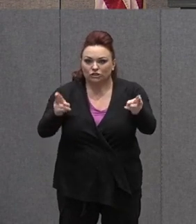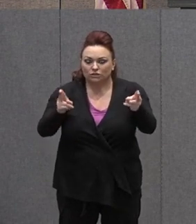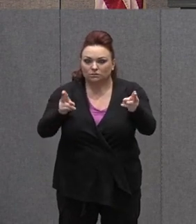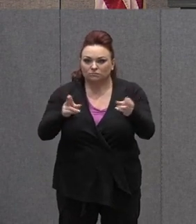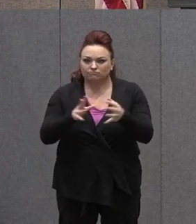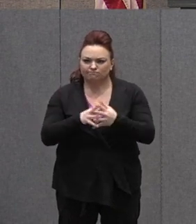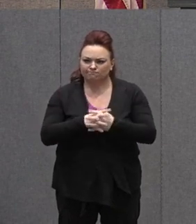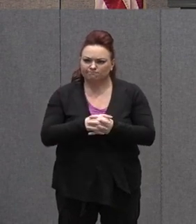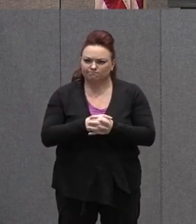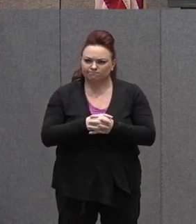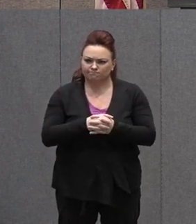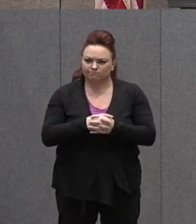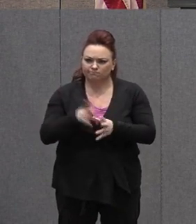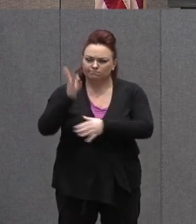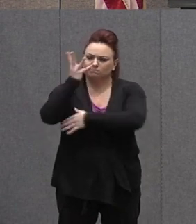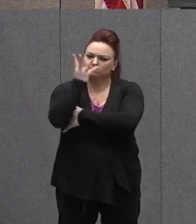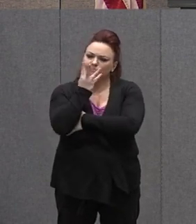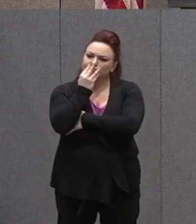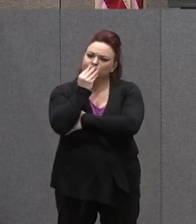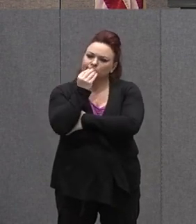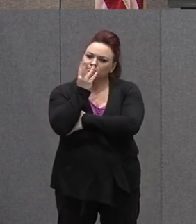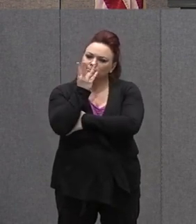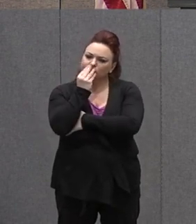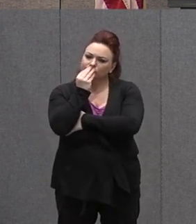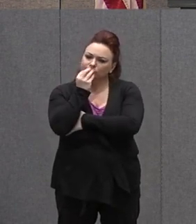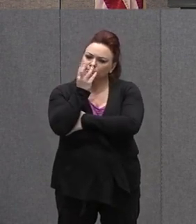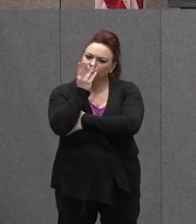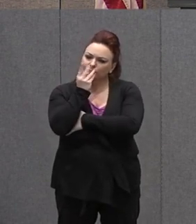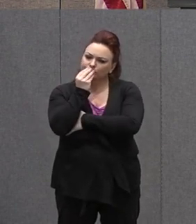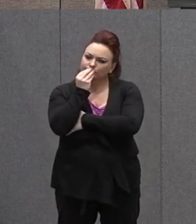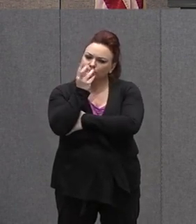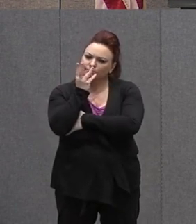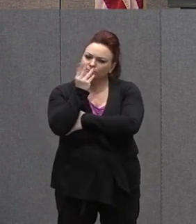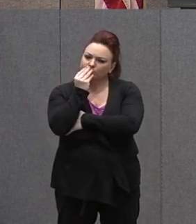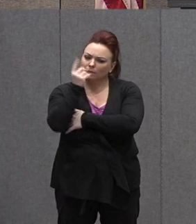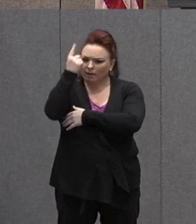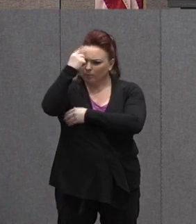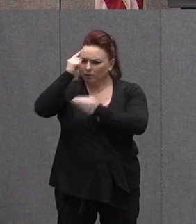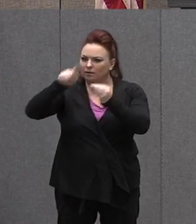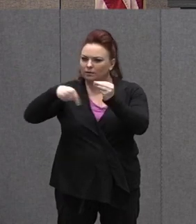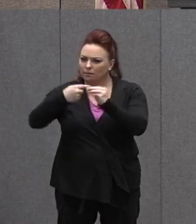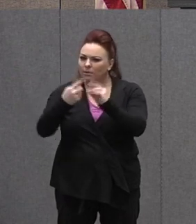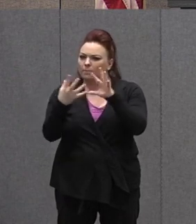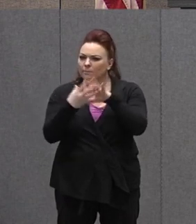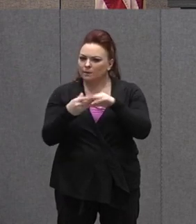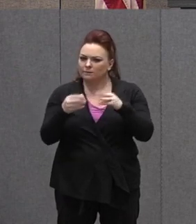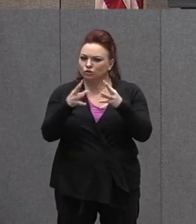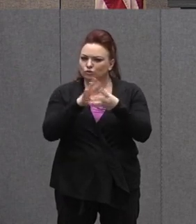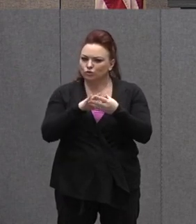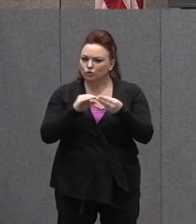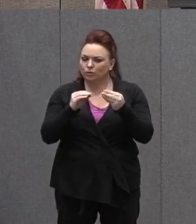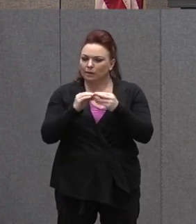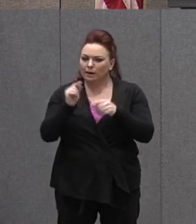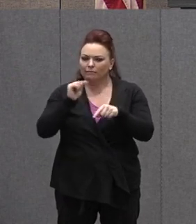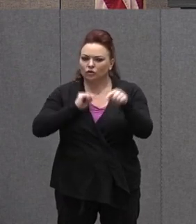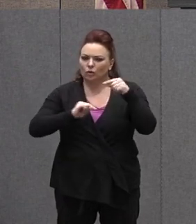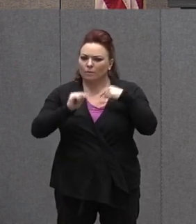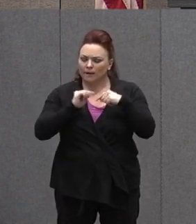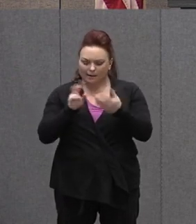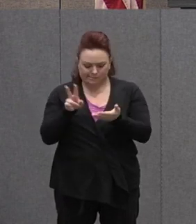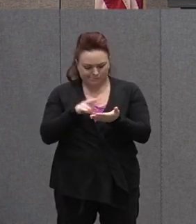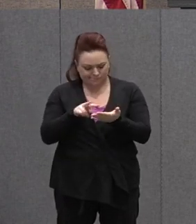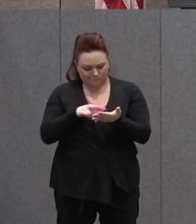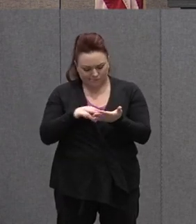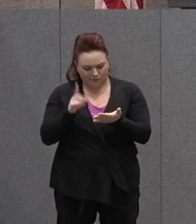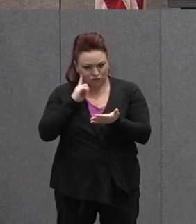I'm thinking about the story. I might go back and check. I remember that William moved